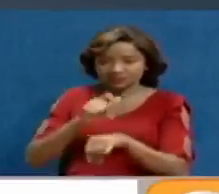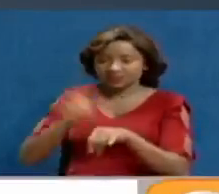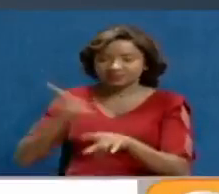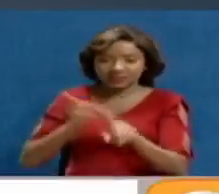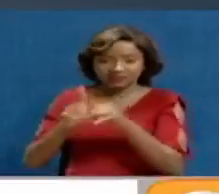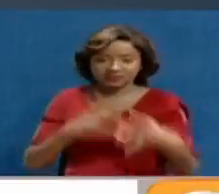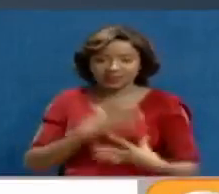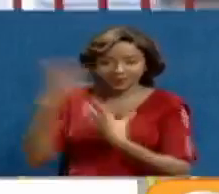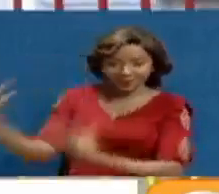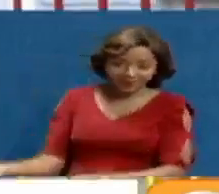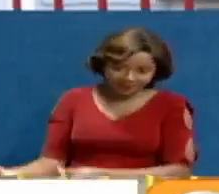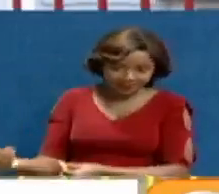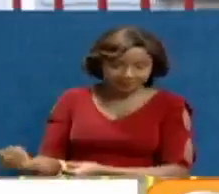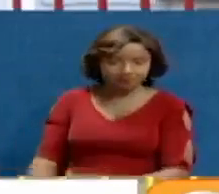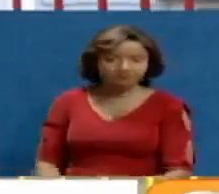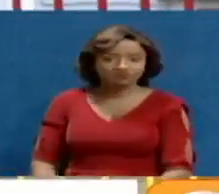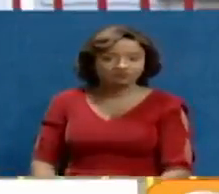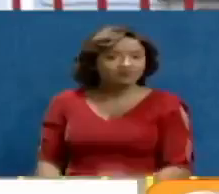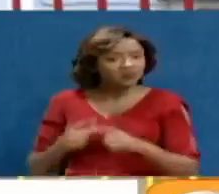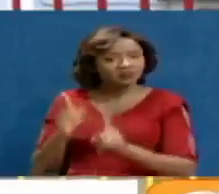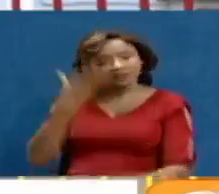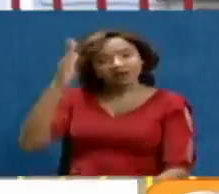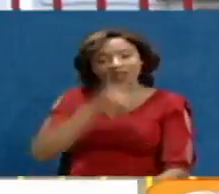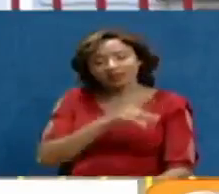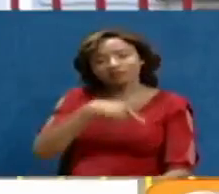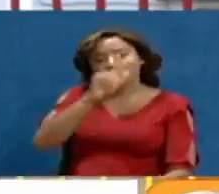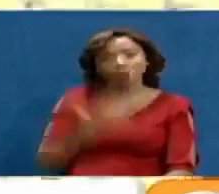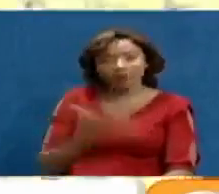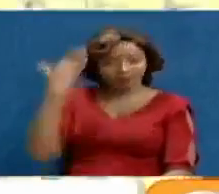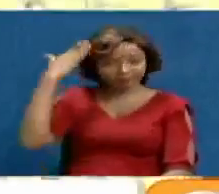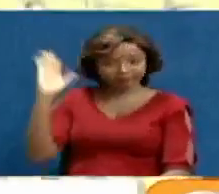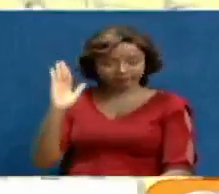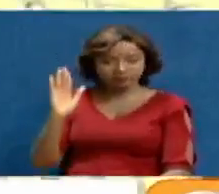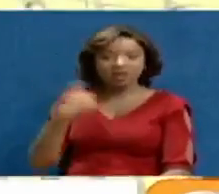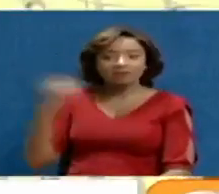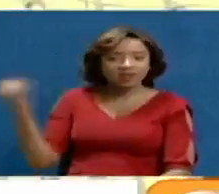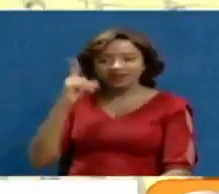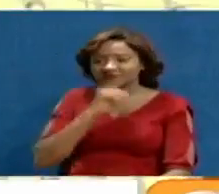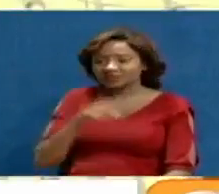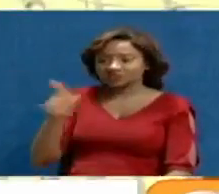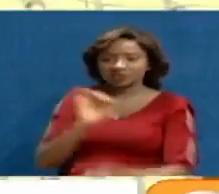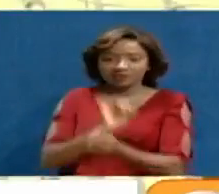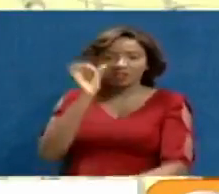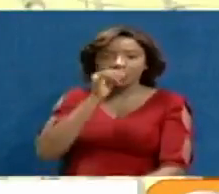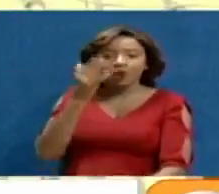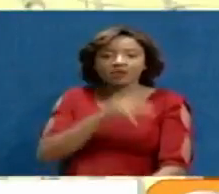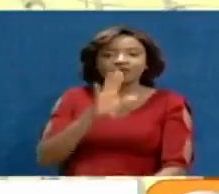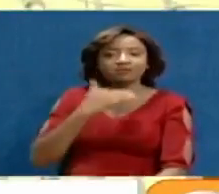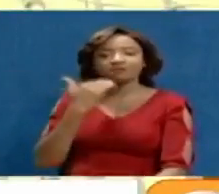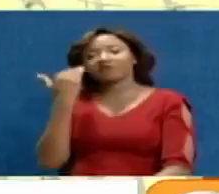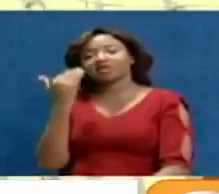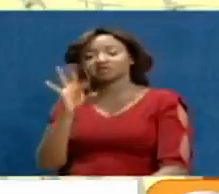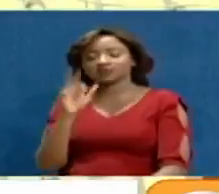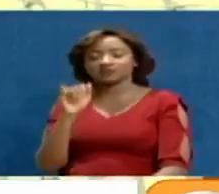Hannah Murugi left the station, although his whereabouts remained unknown. Niliambiwa aliachiliwa njuu, alikuwa ameanguka